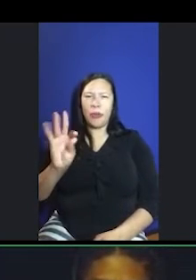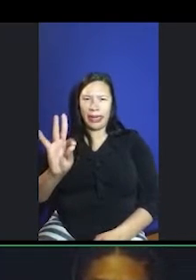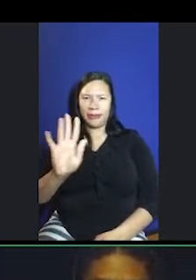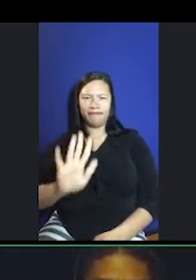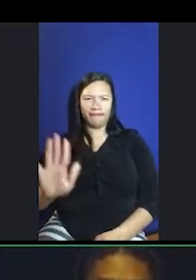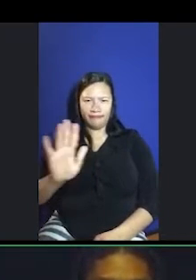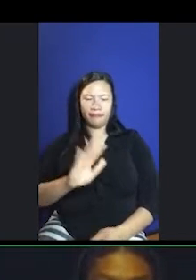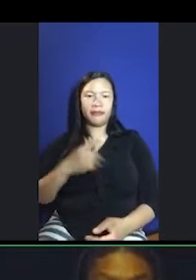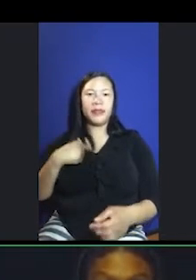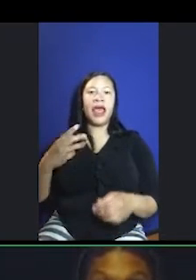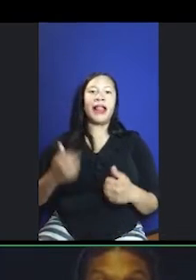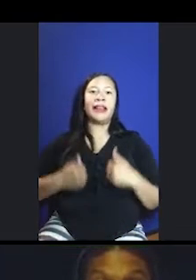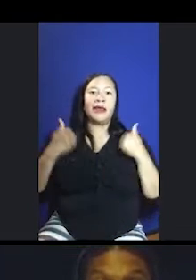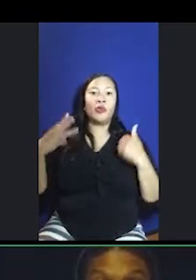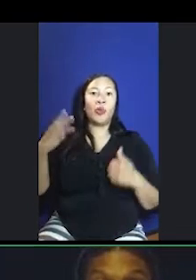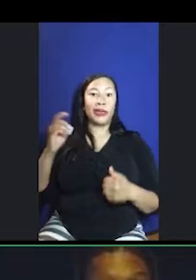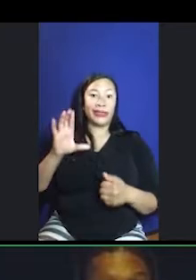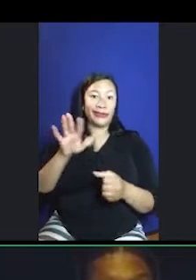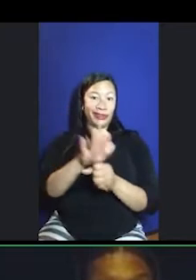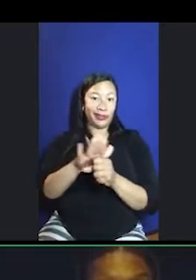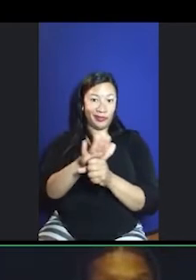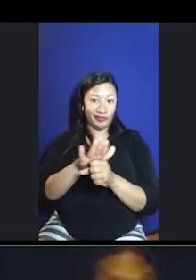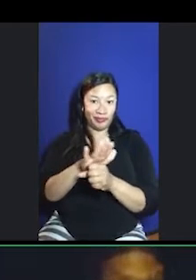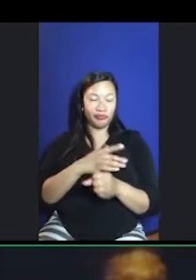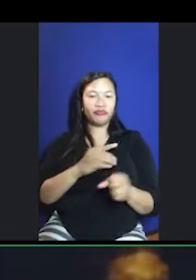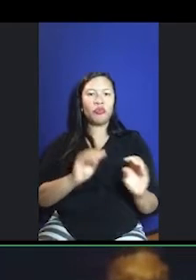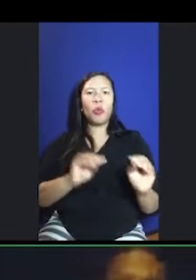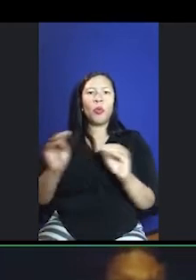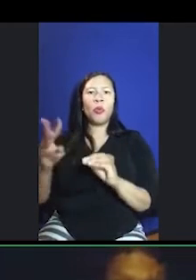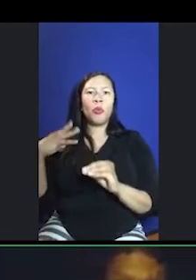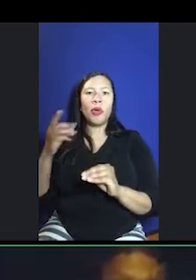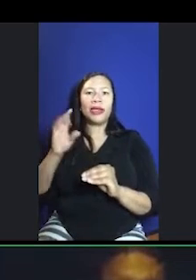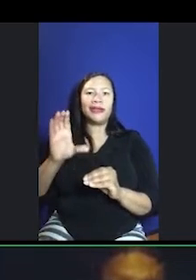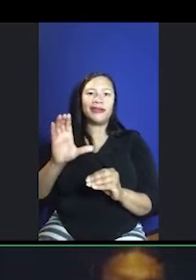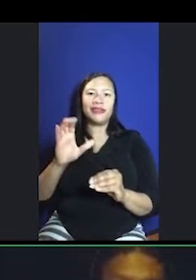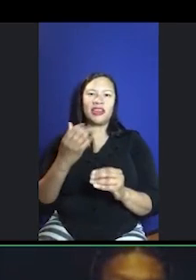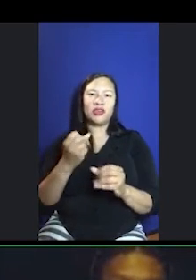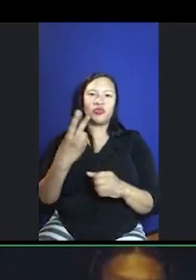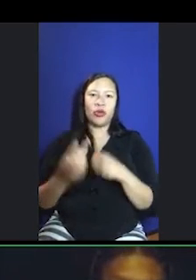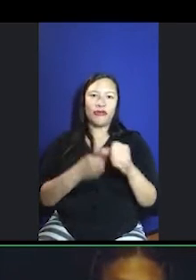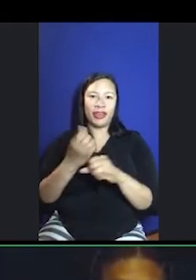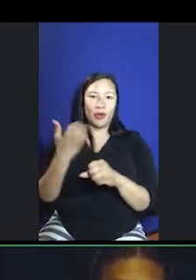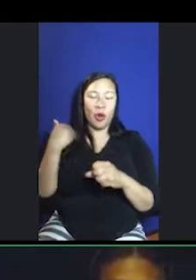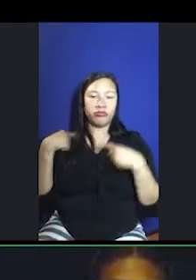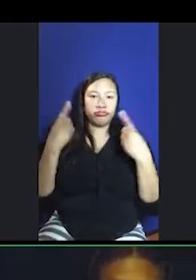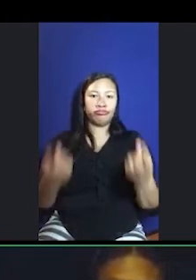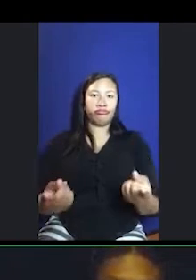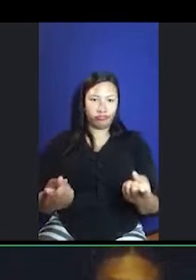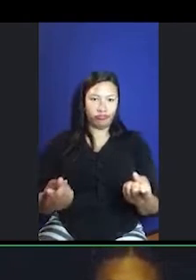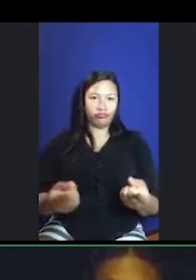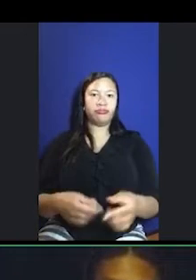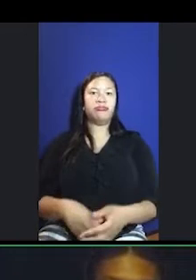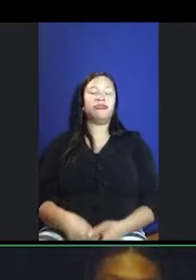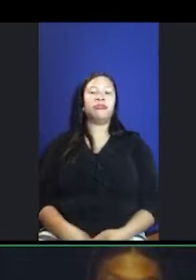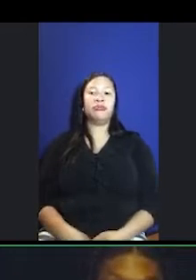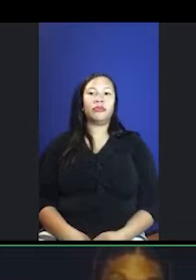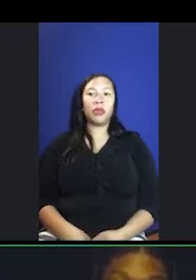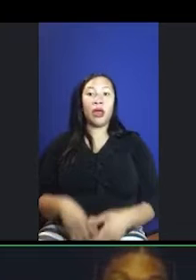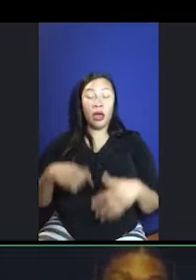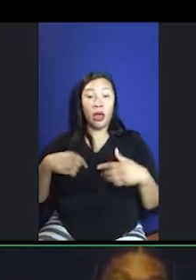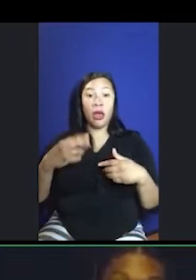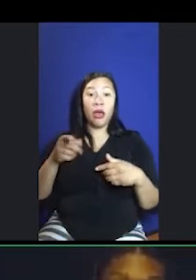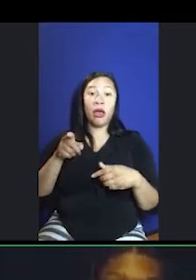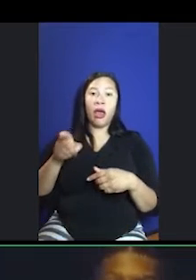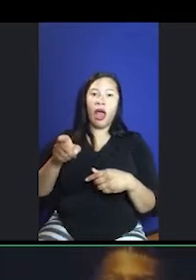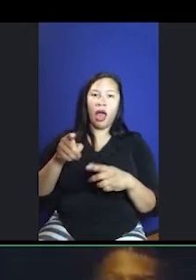in the DC area. So I moved to the DC area about 12 years ago now. I've been living here ever since. But that's when I was